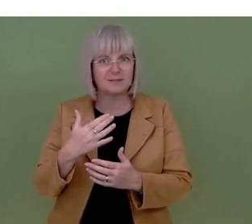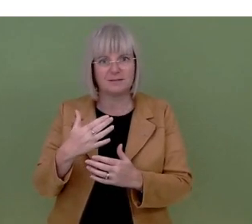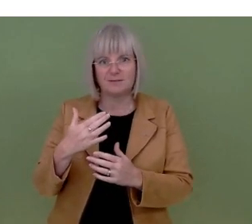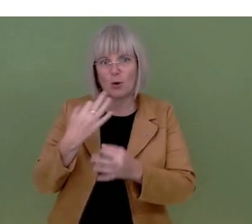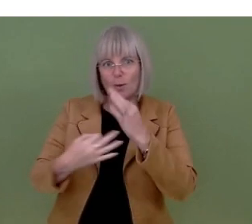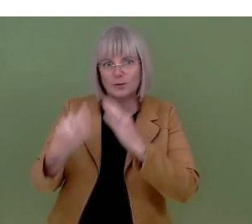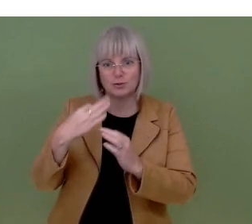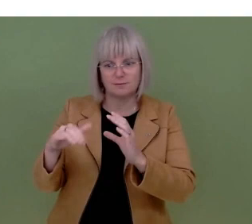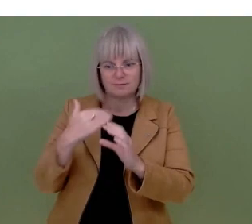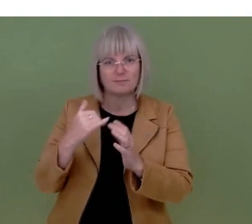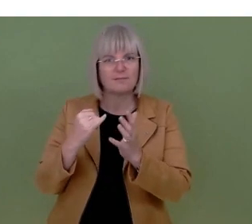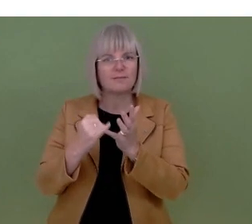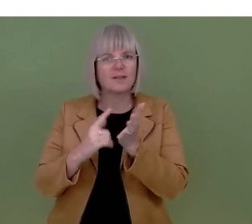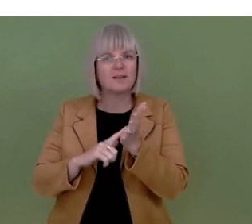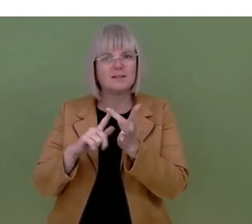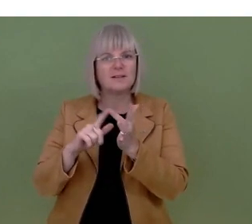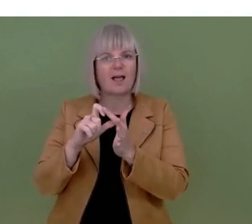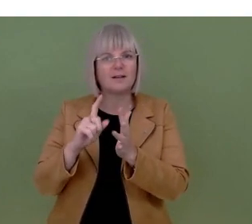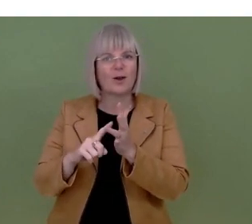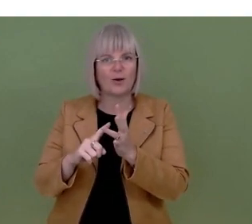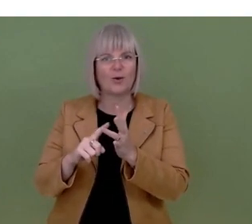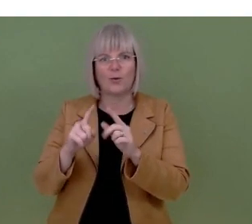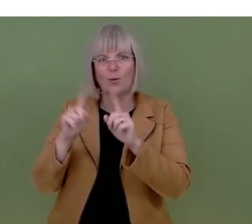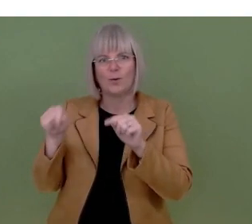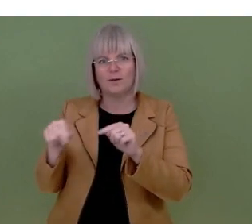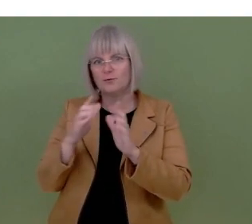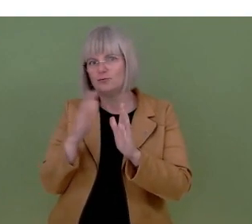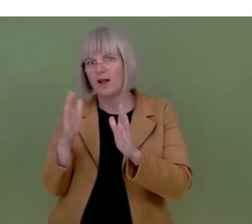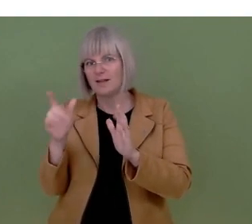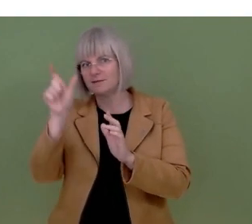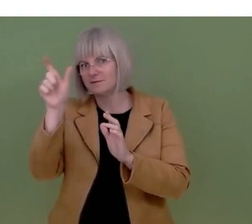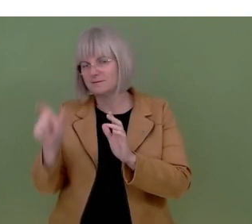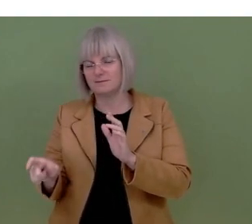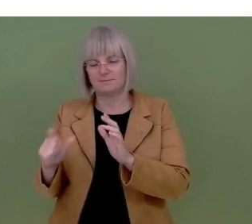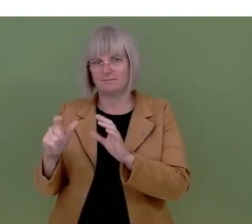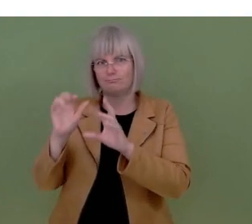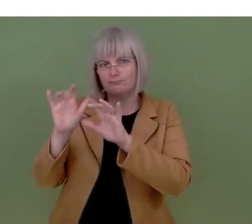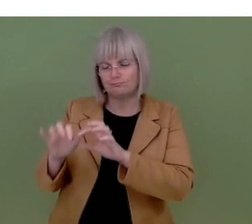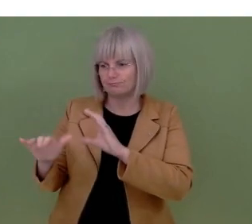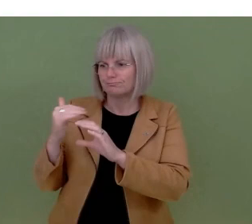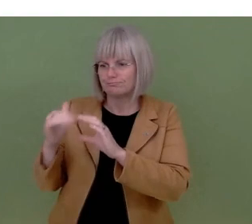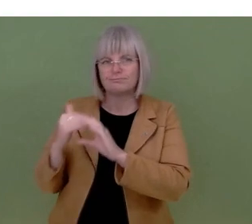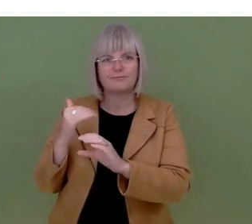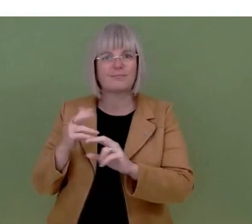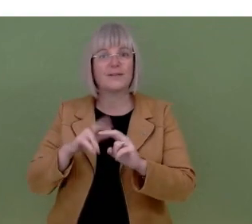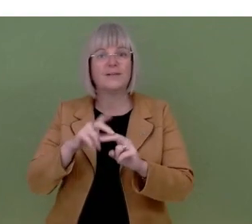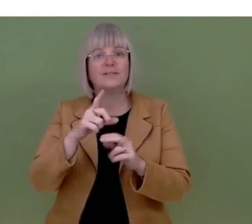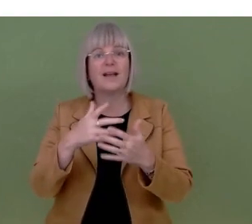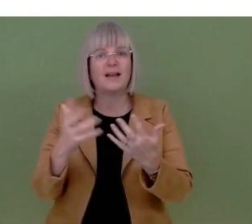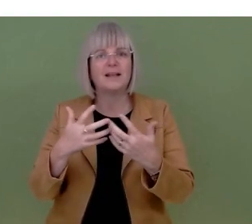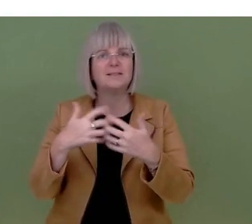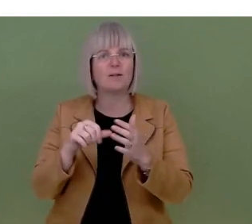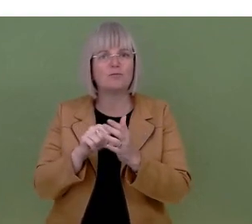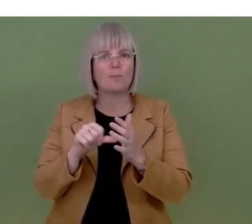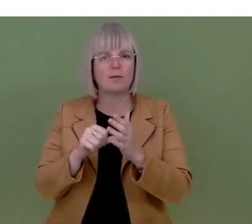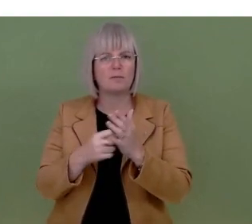Slido window on the right-hand side. If you have any technical issues today, can you contact the email address